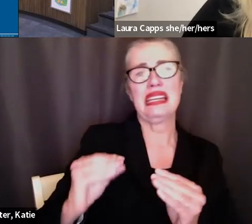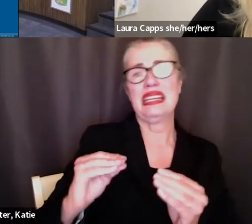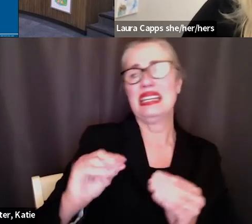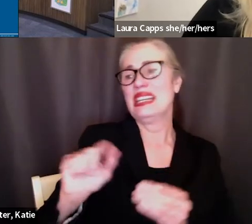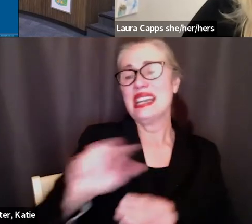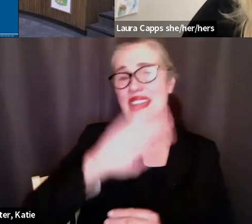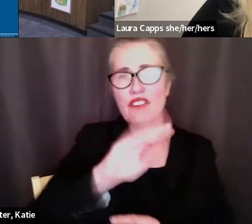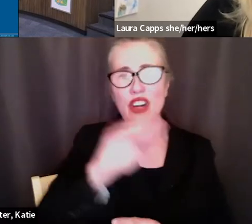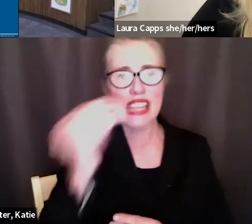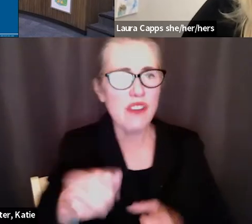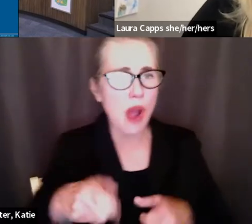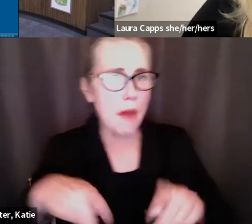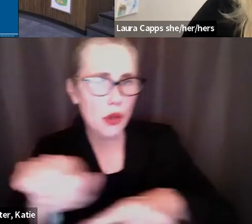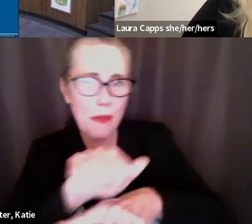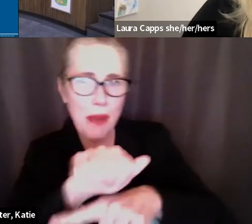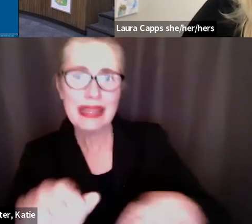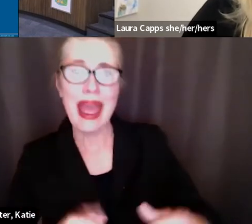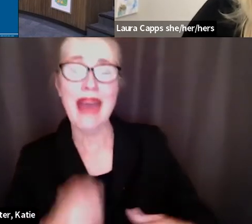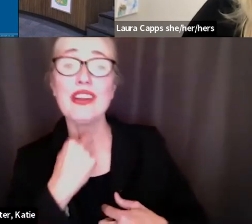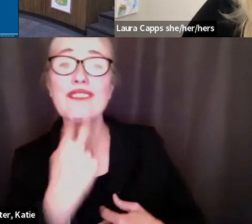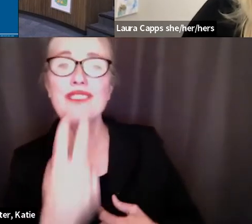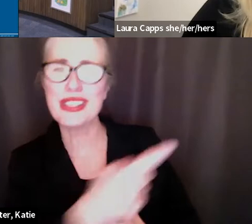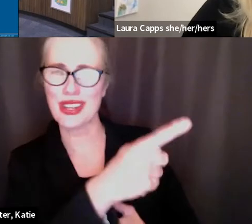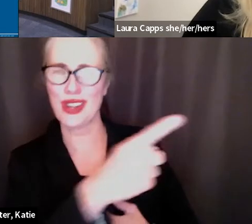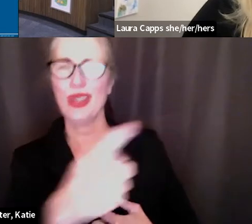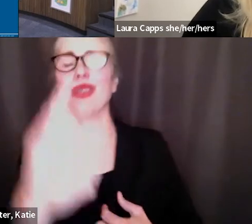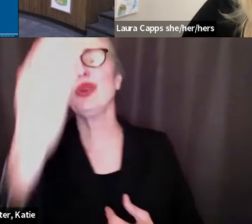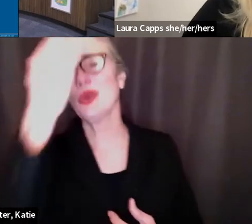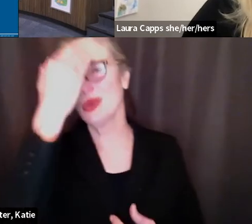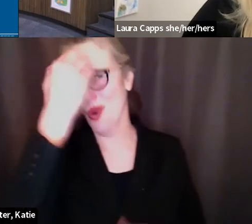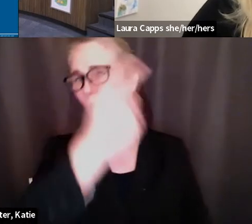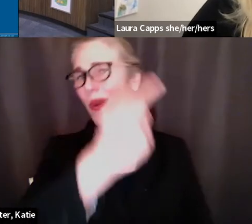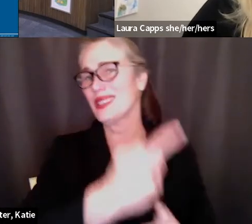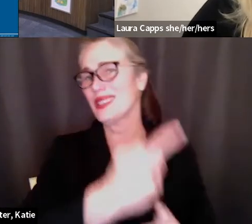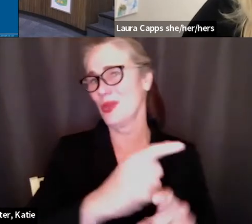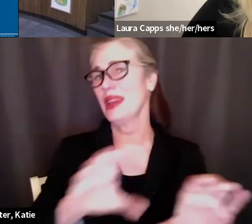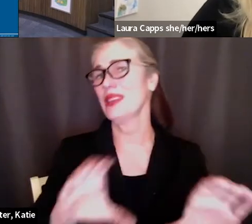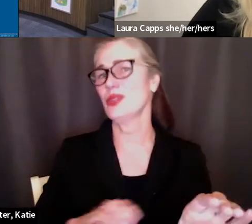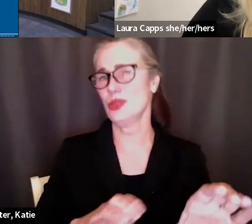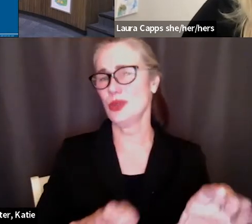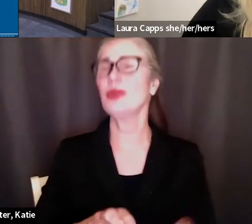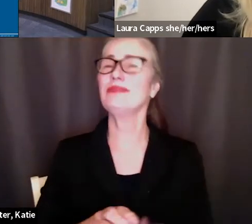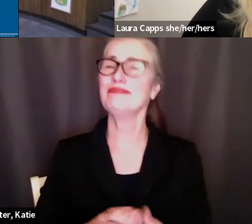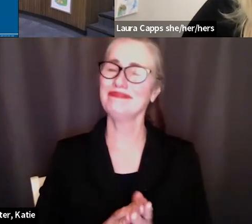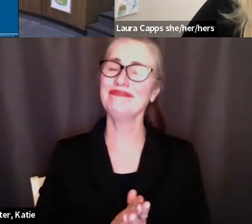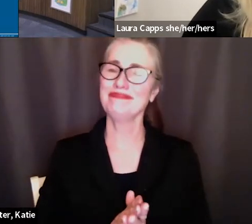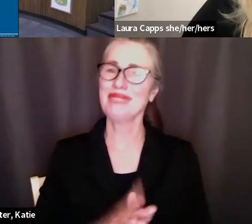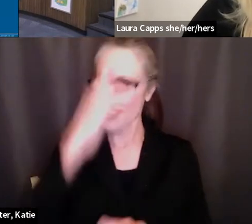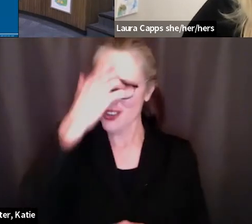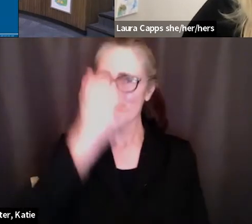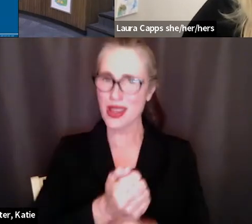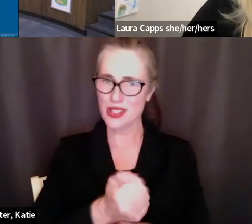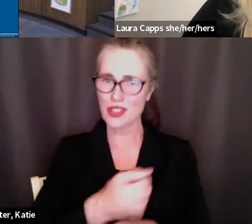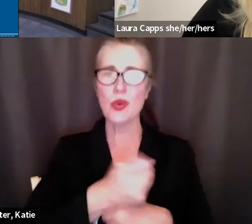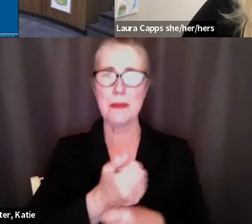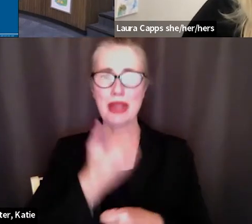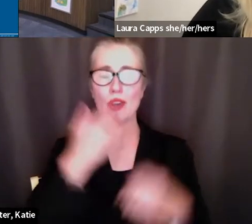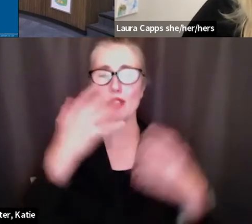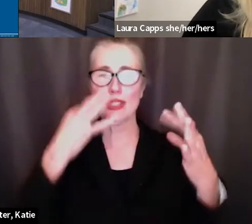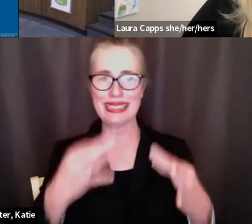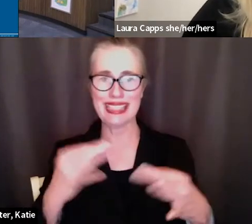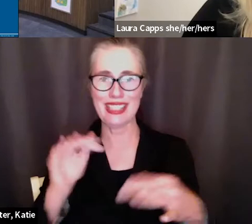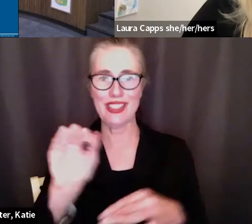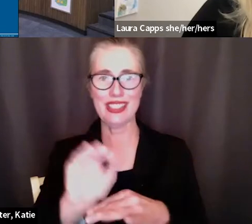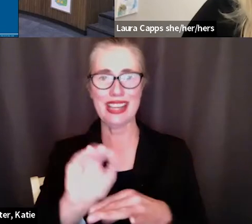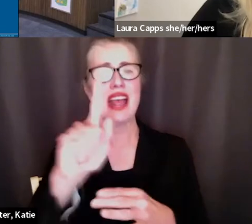you know the right thing to do i'm not going to even go there you know what's right i believe that you will and that you'll make a good decision tonight that will